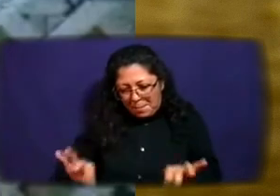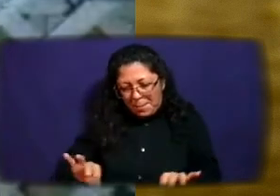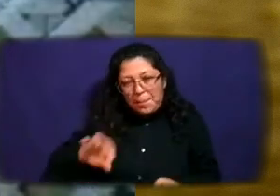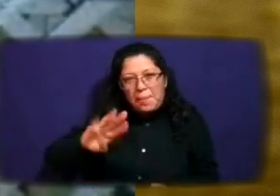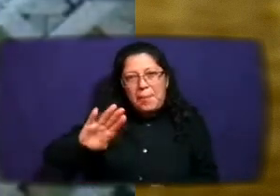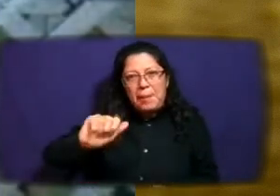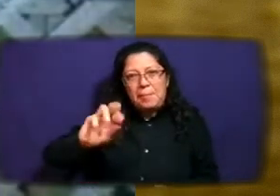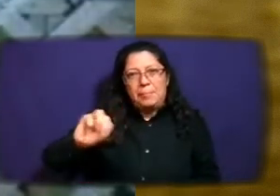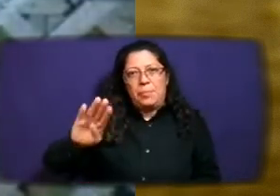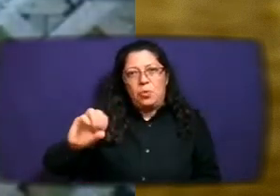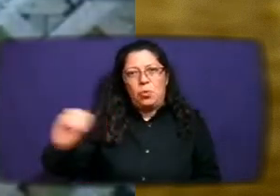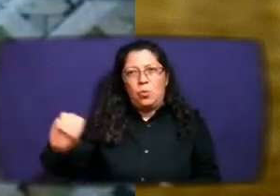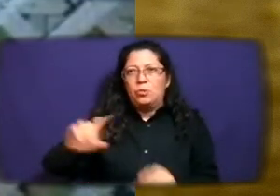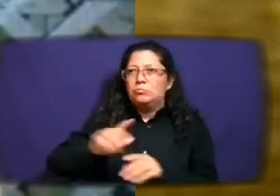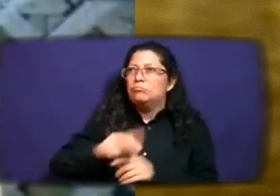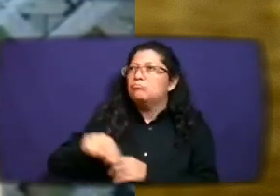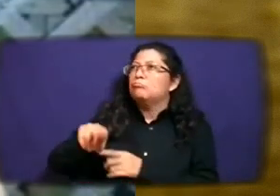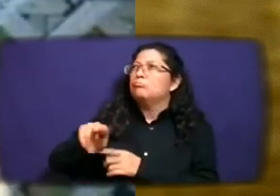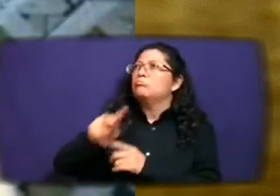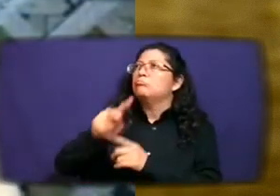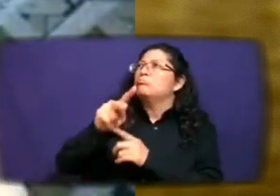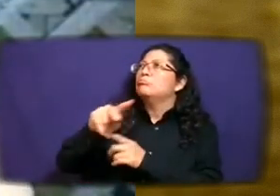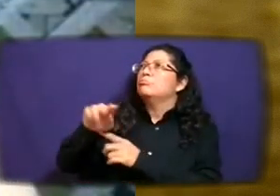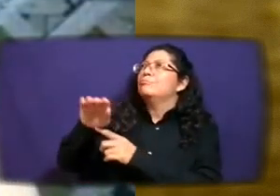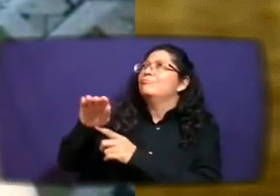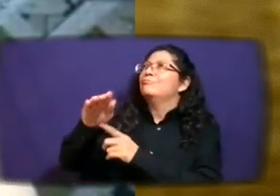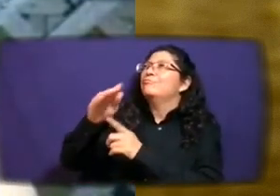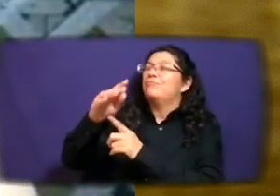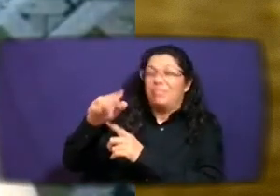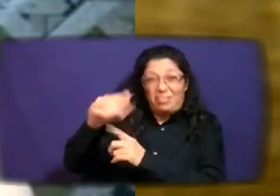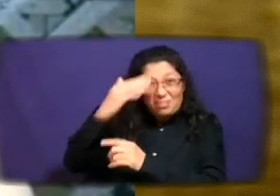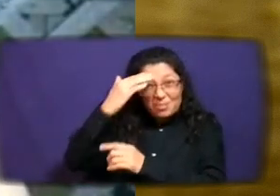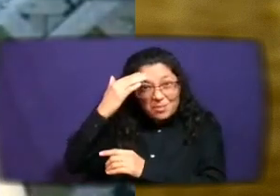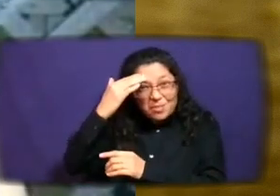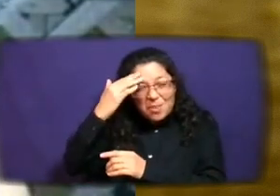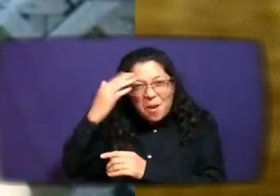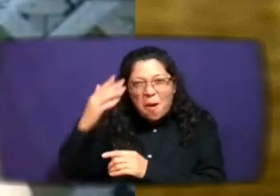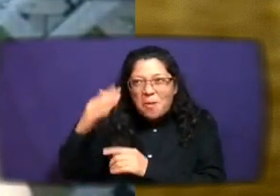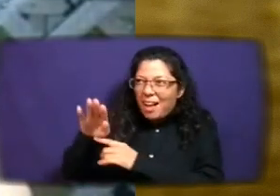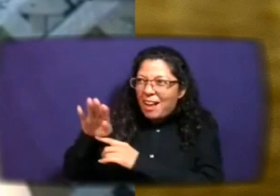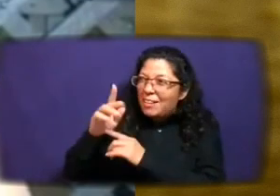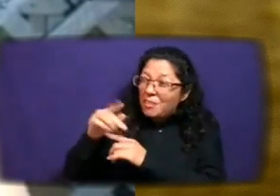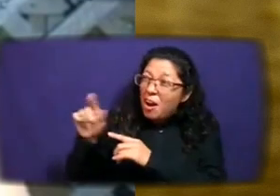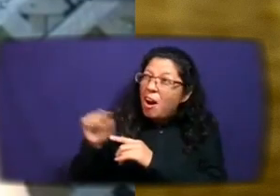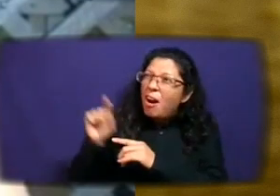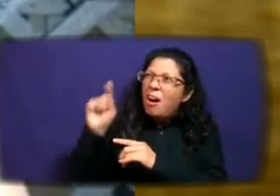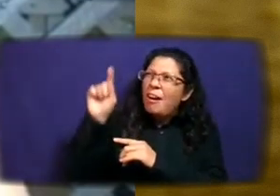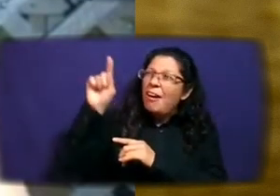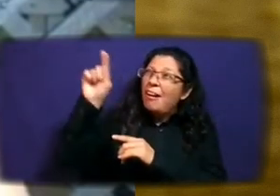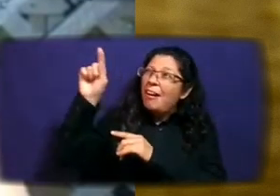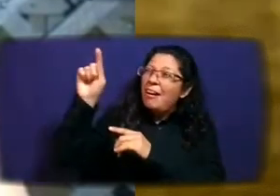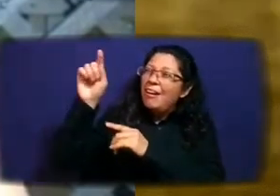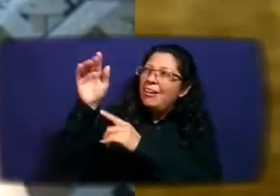Meme knows how to make kites that fly in the sky.